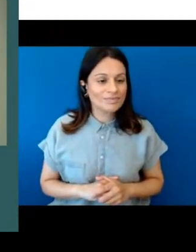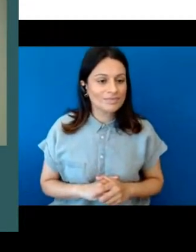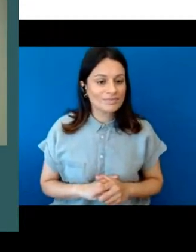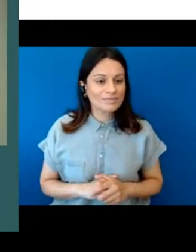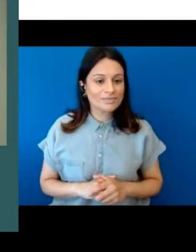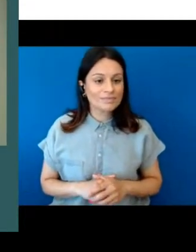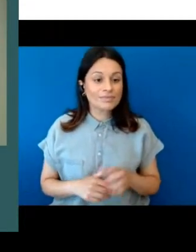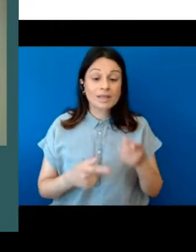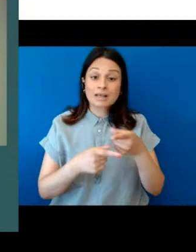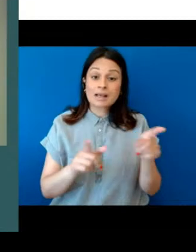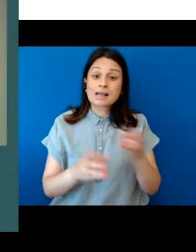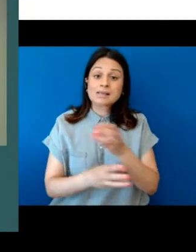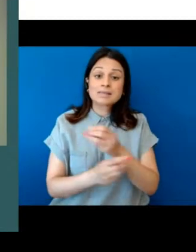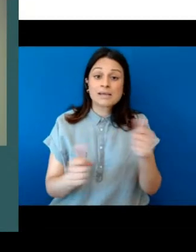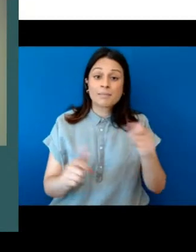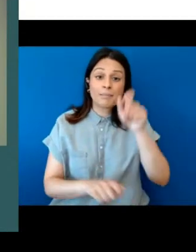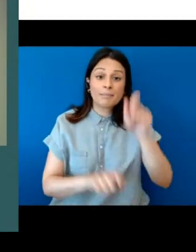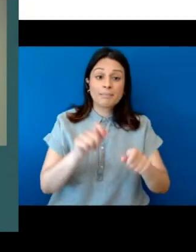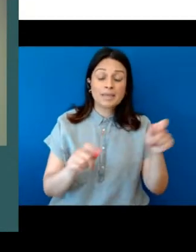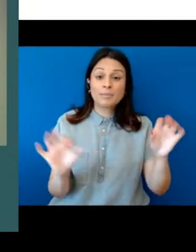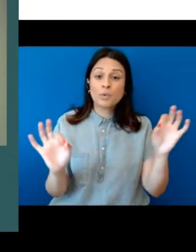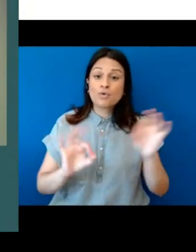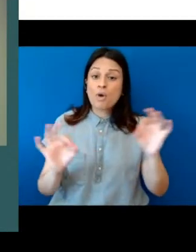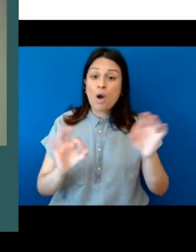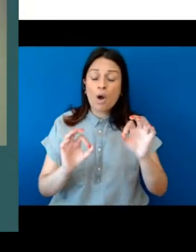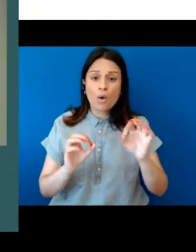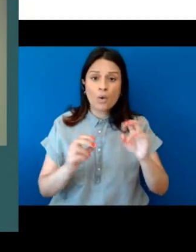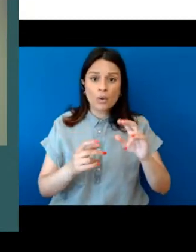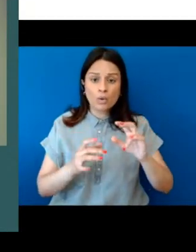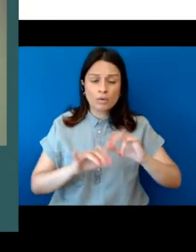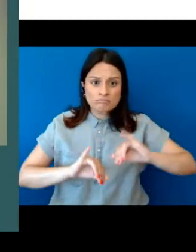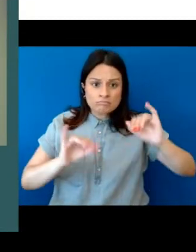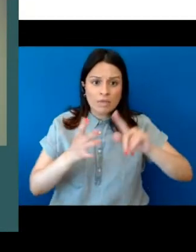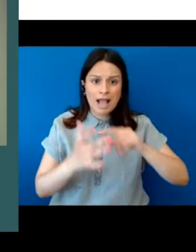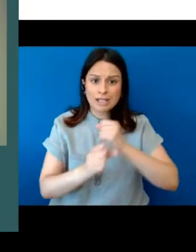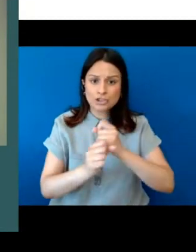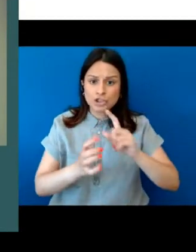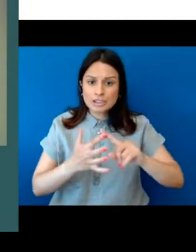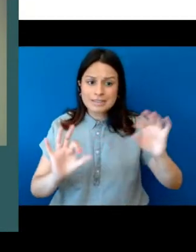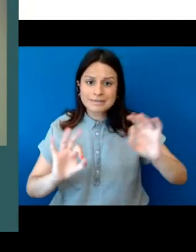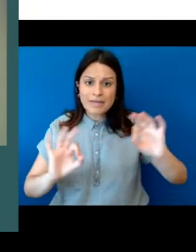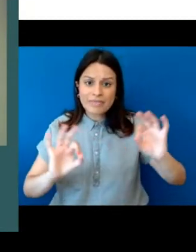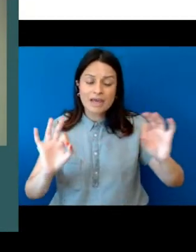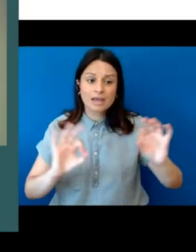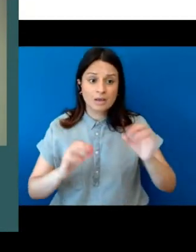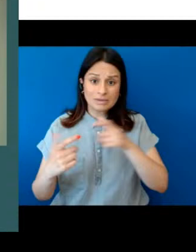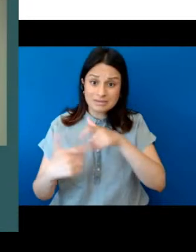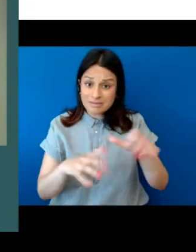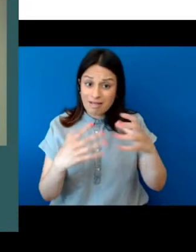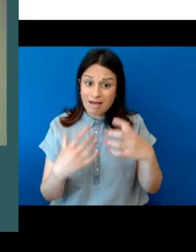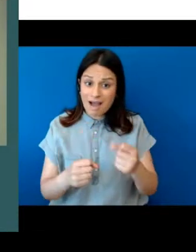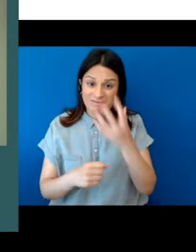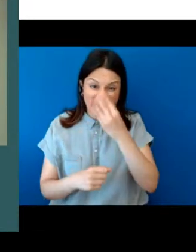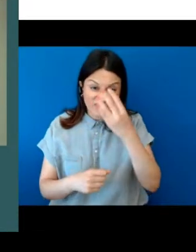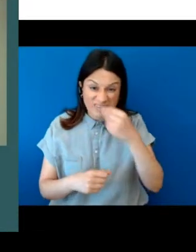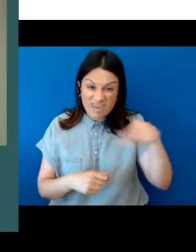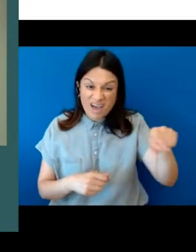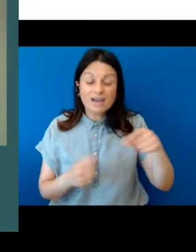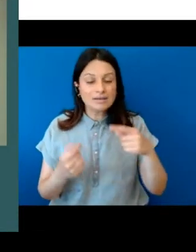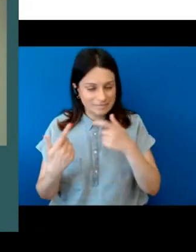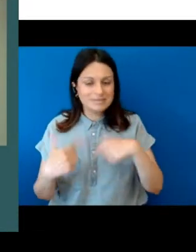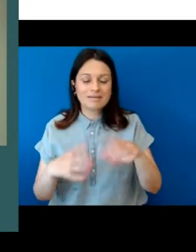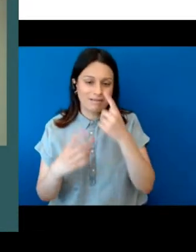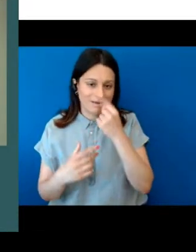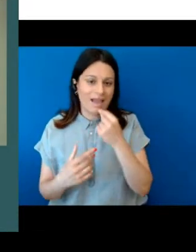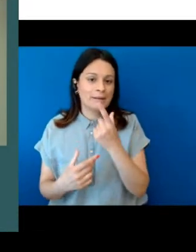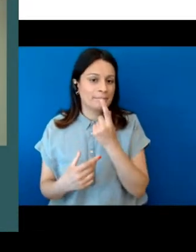patient doesn't have a raised IgE, can they still technically have hay fever? Yes. Yeah. What's